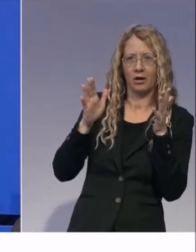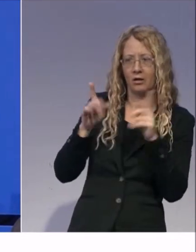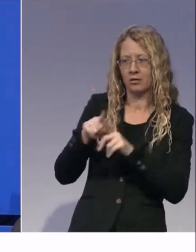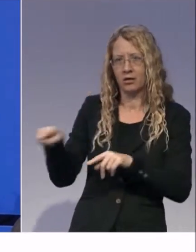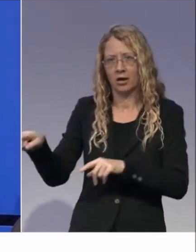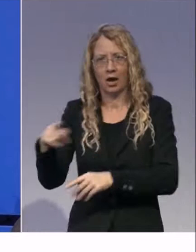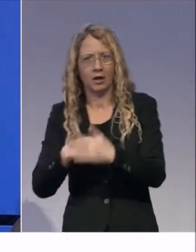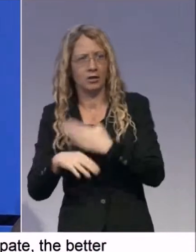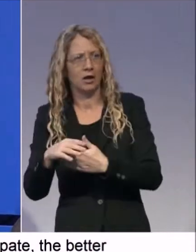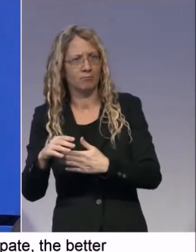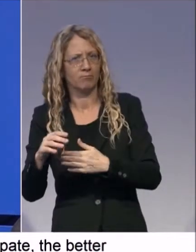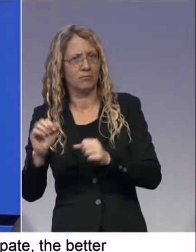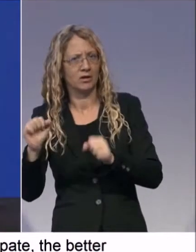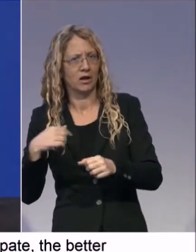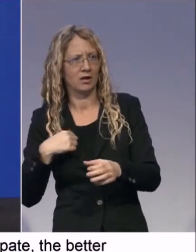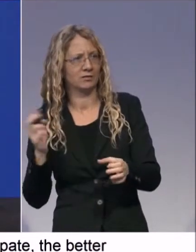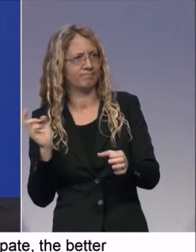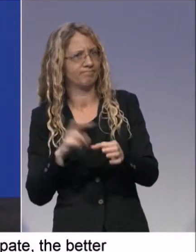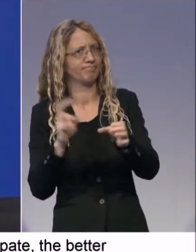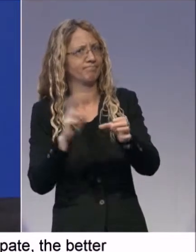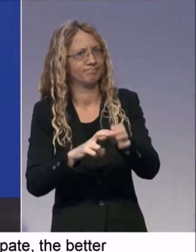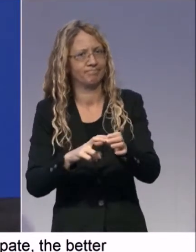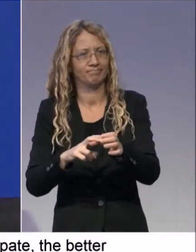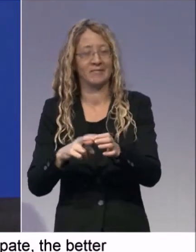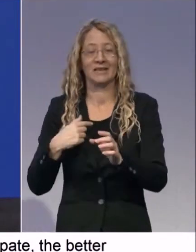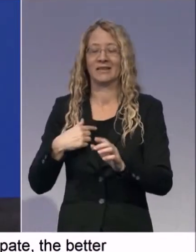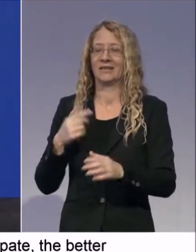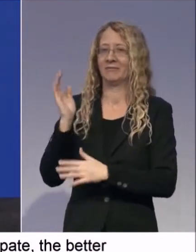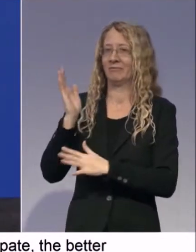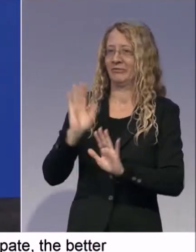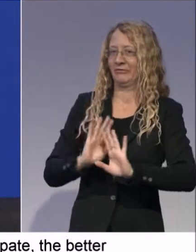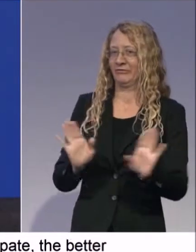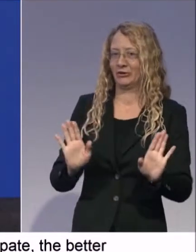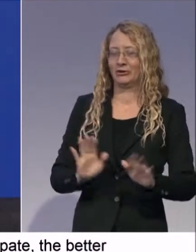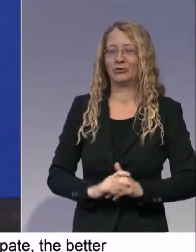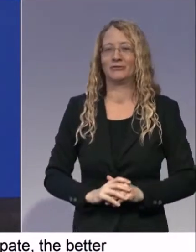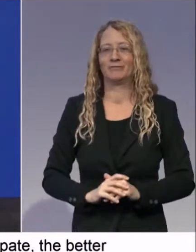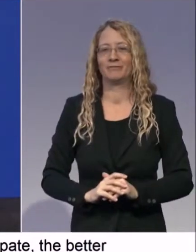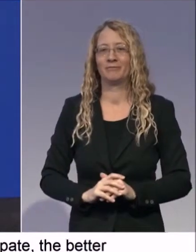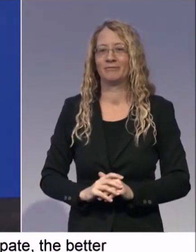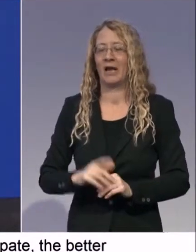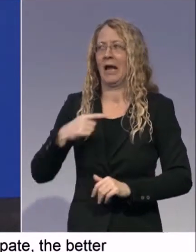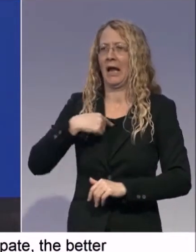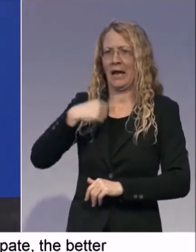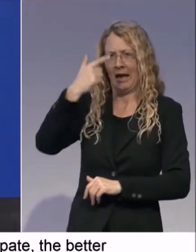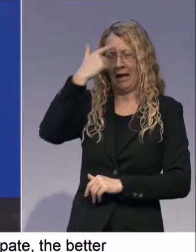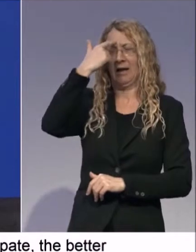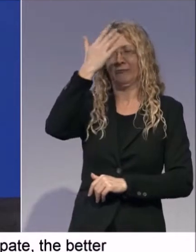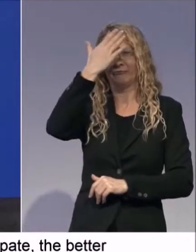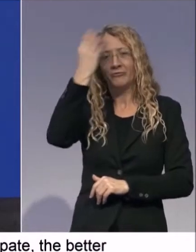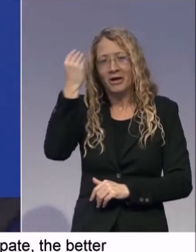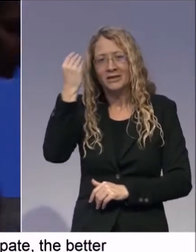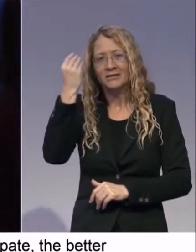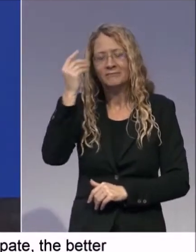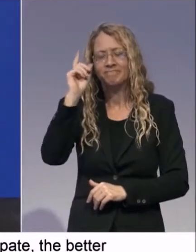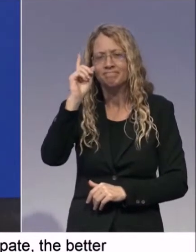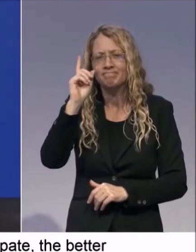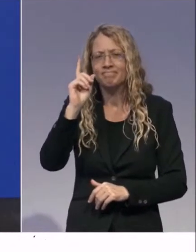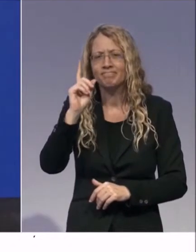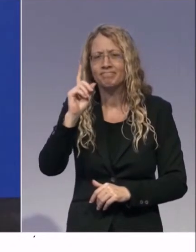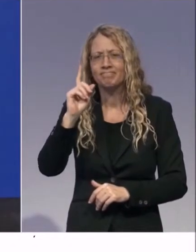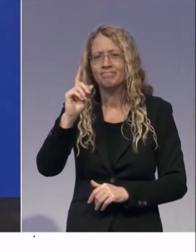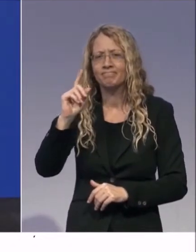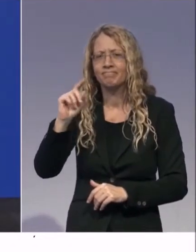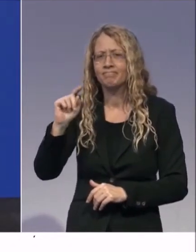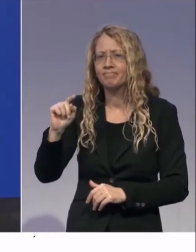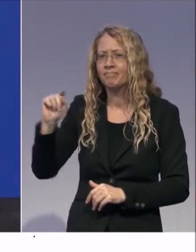Thank you, Twain. Before I forget, and I have forgotten it already, you also get a glimpse of graphic facilitation that we